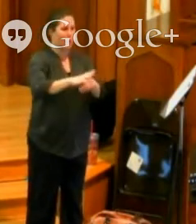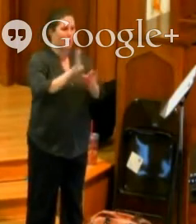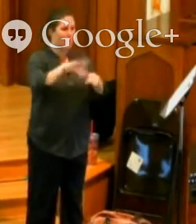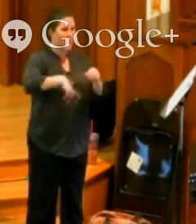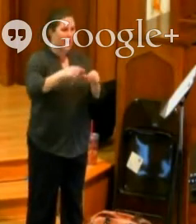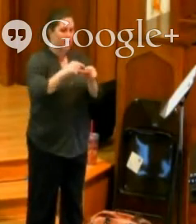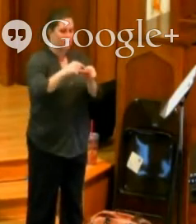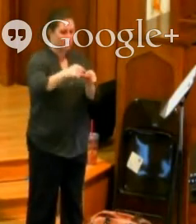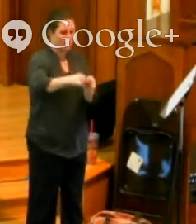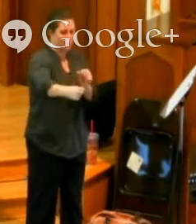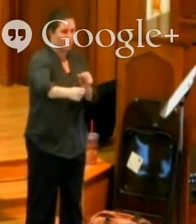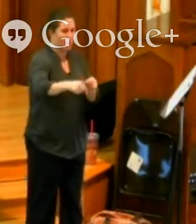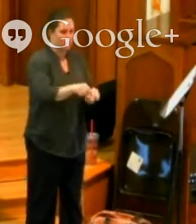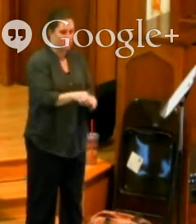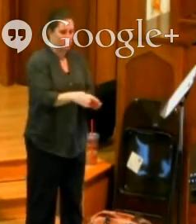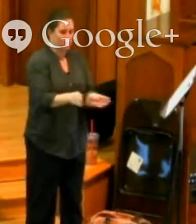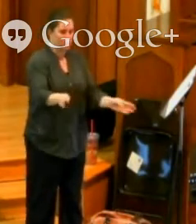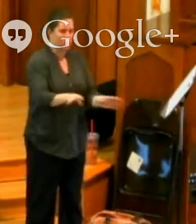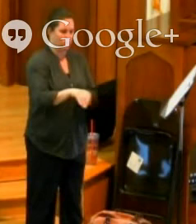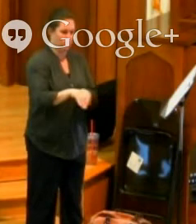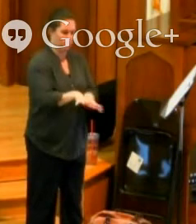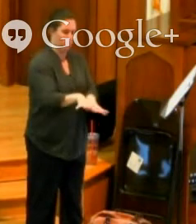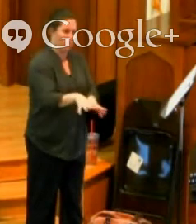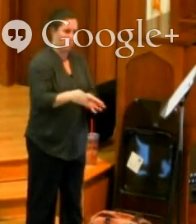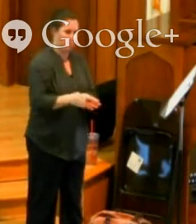So why are we starving for oxygen?